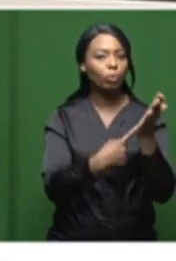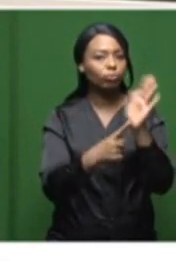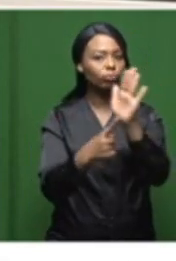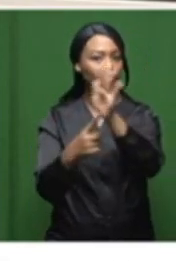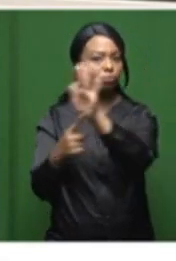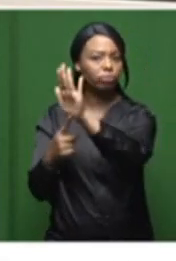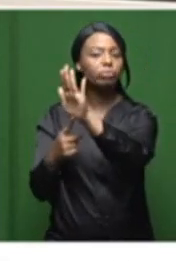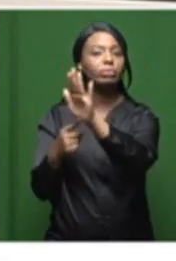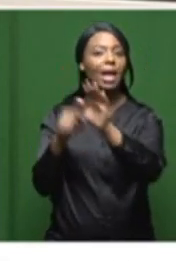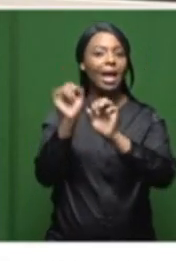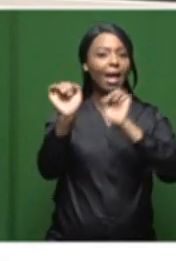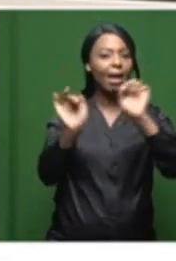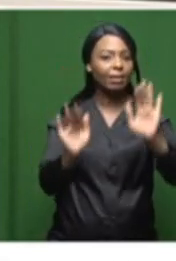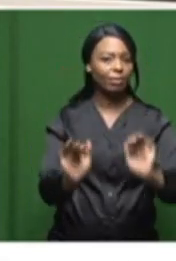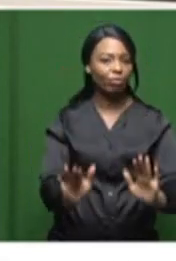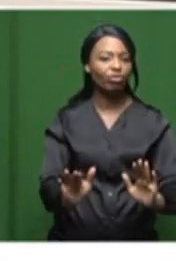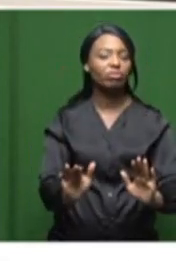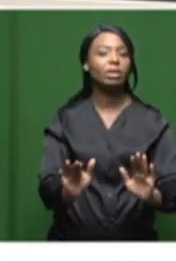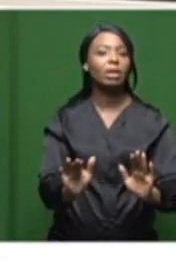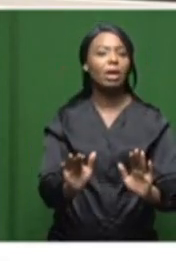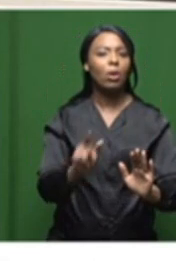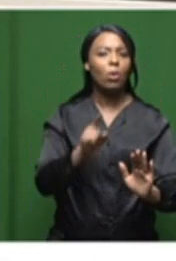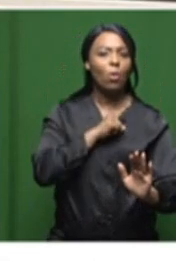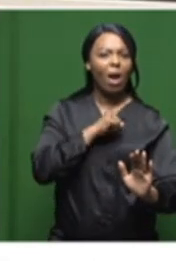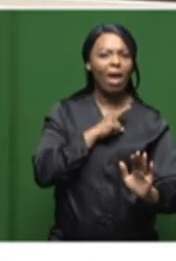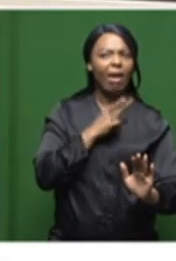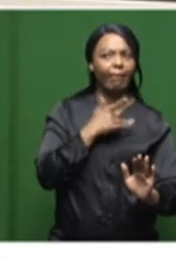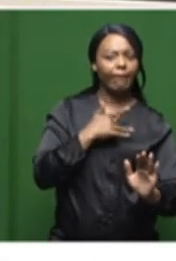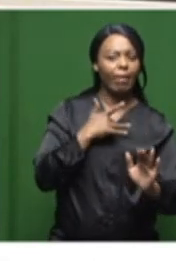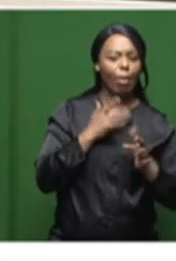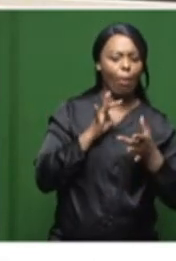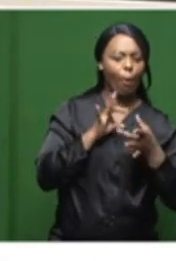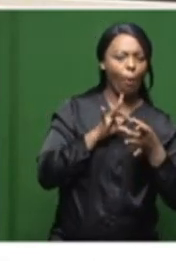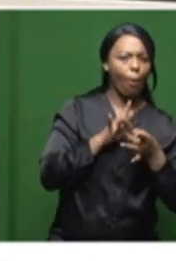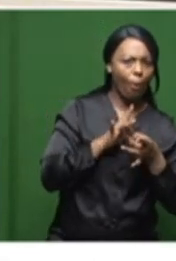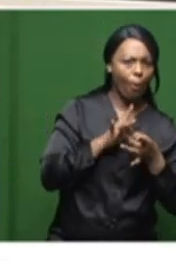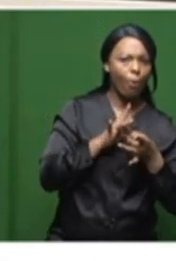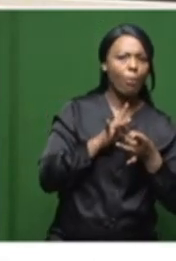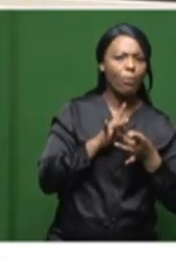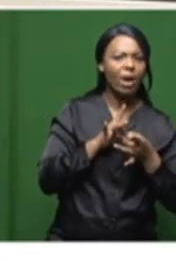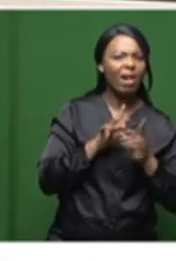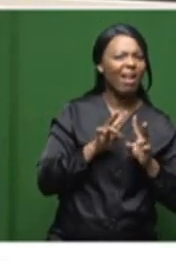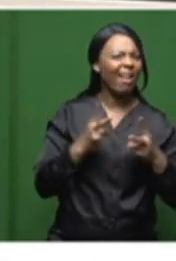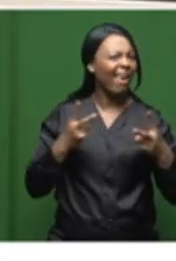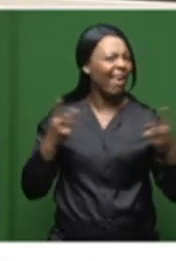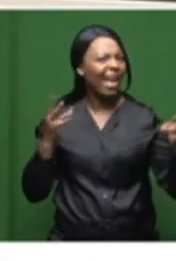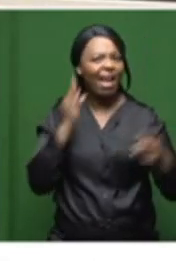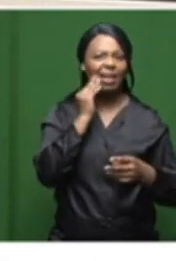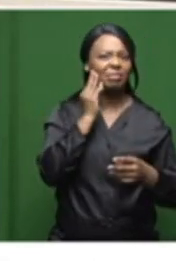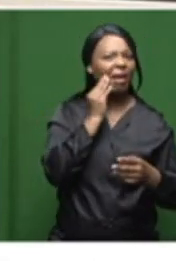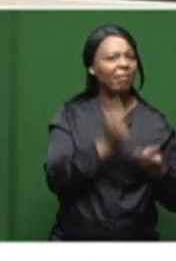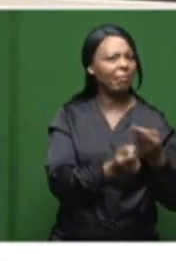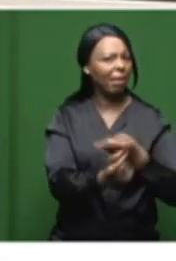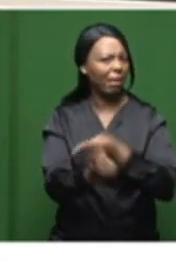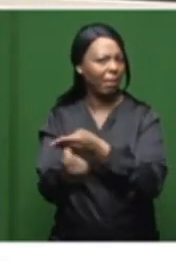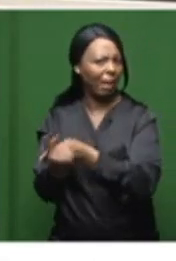the exhibition, because I feel like home is a multi-sensory experience, and so